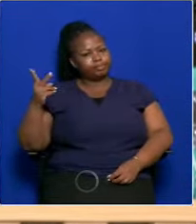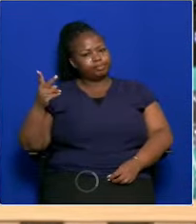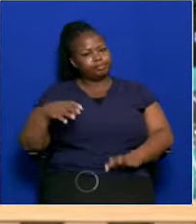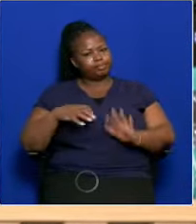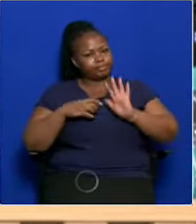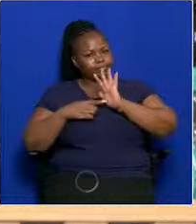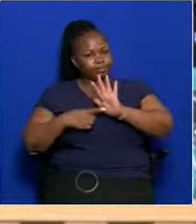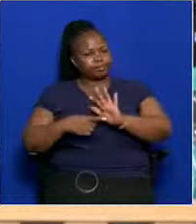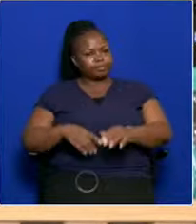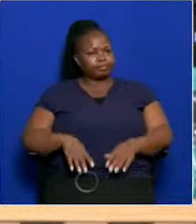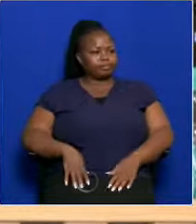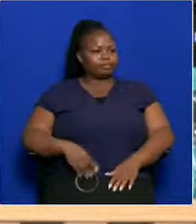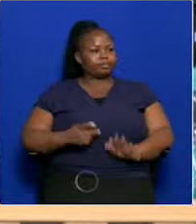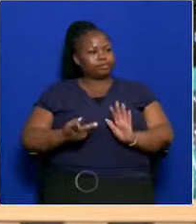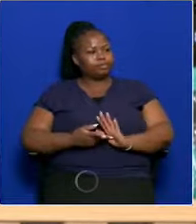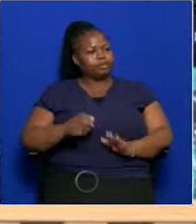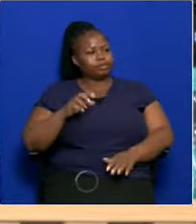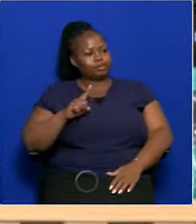page 148.